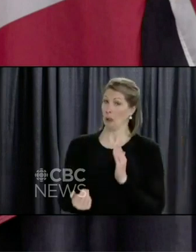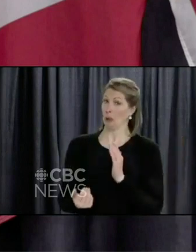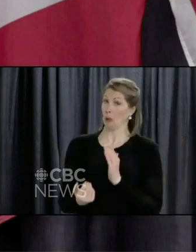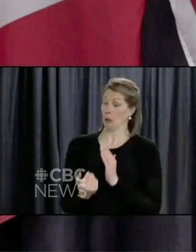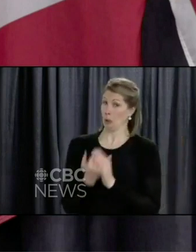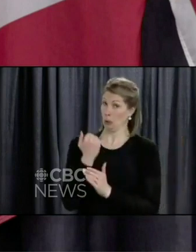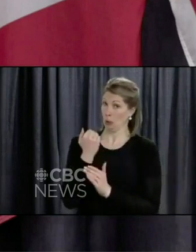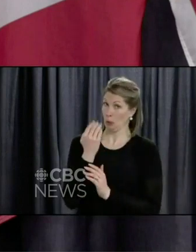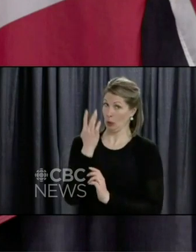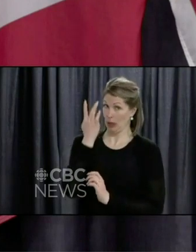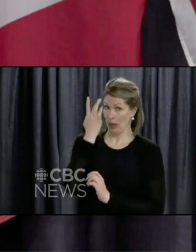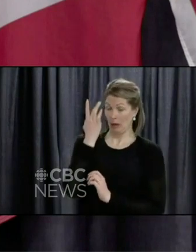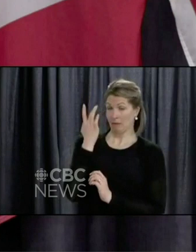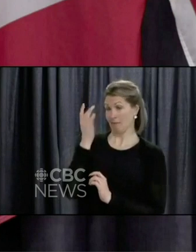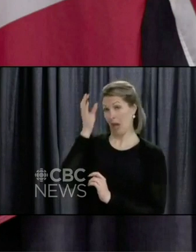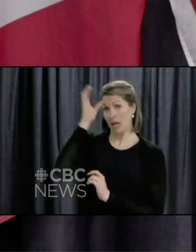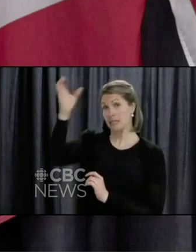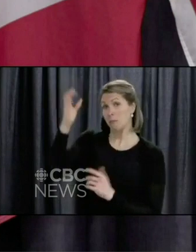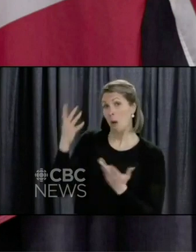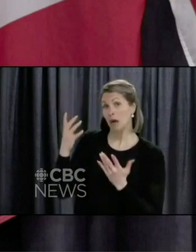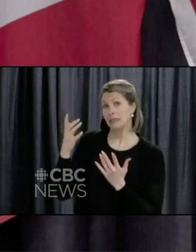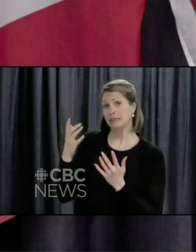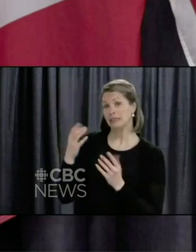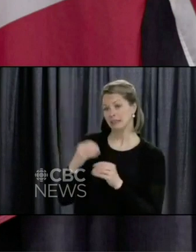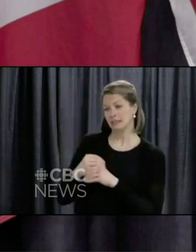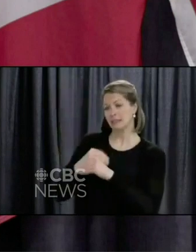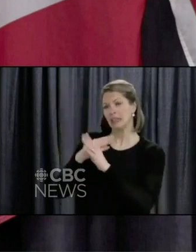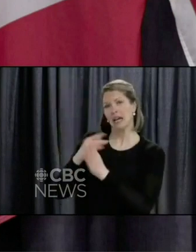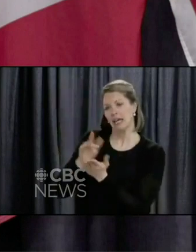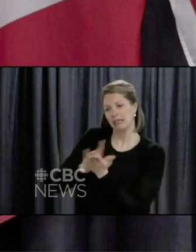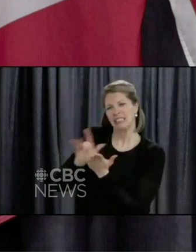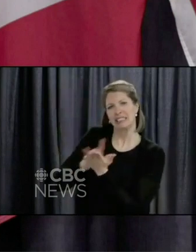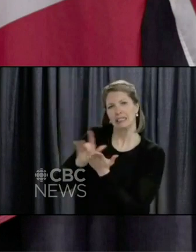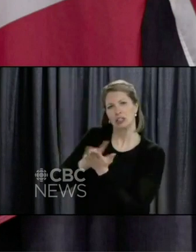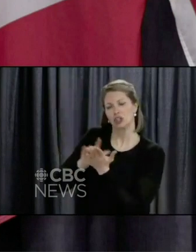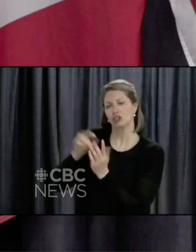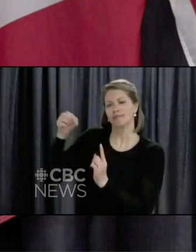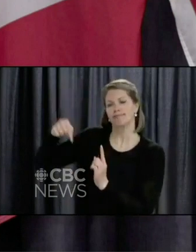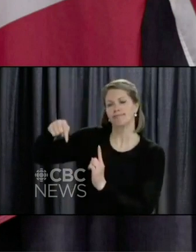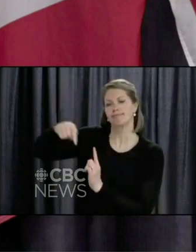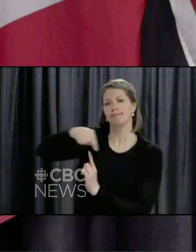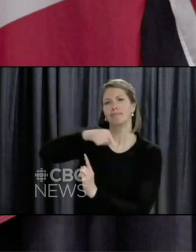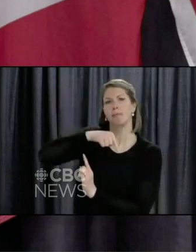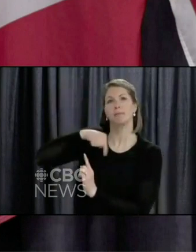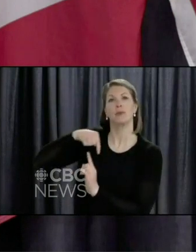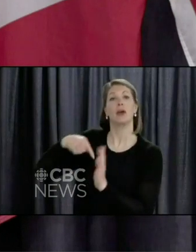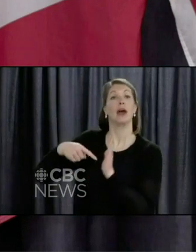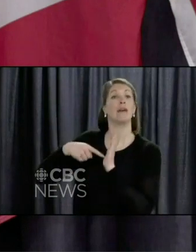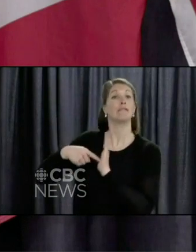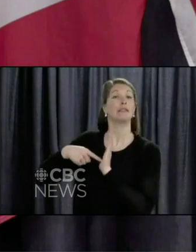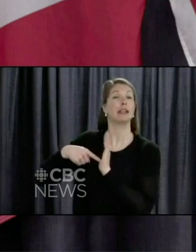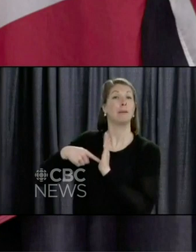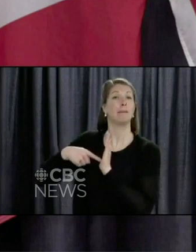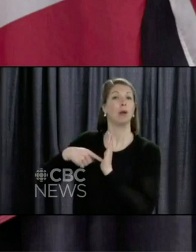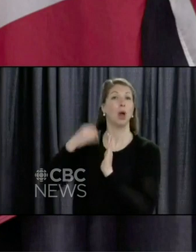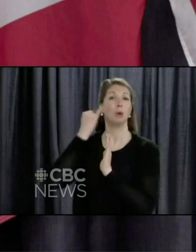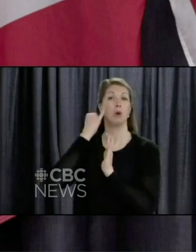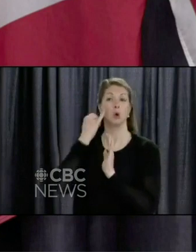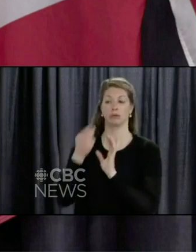very much into the 21st century. And in actual fact, I would argue, lead the country in some of these